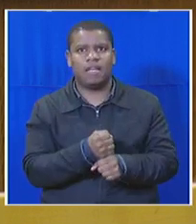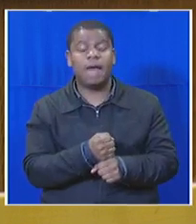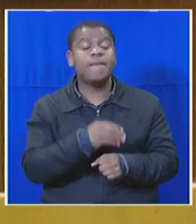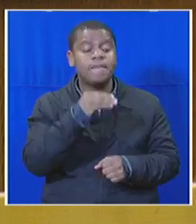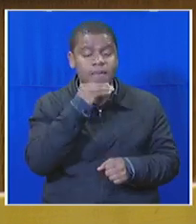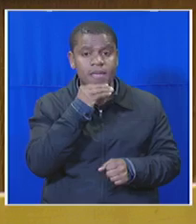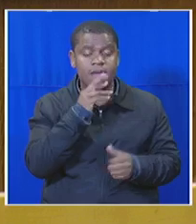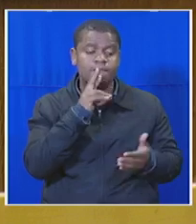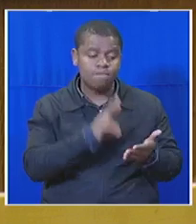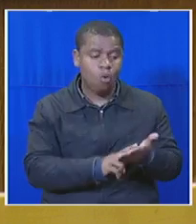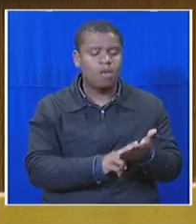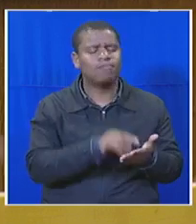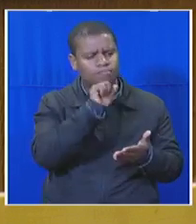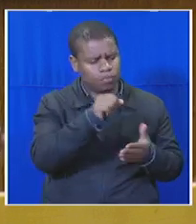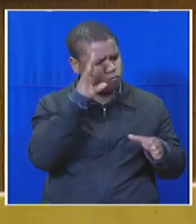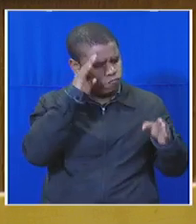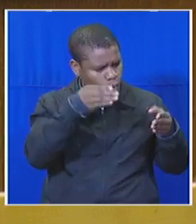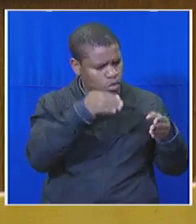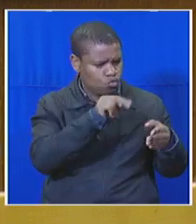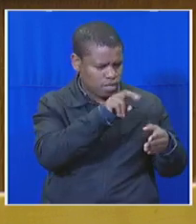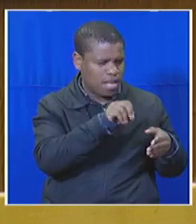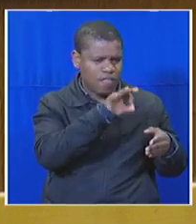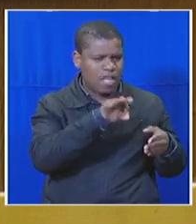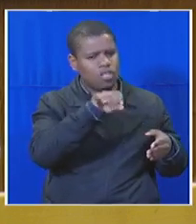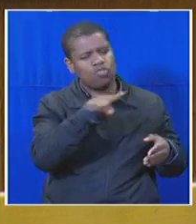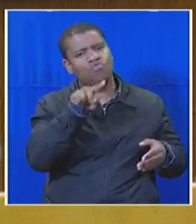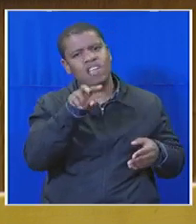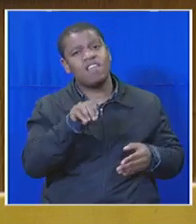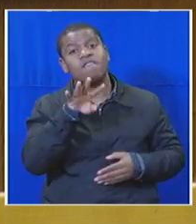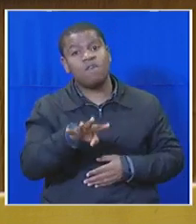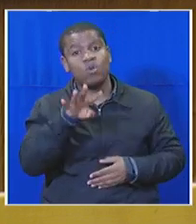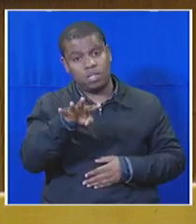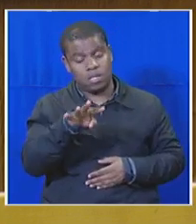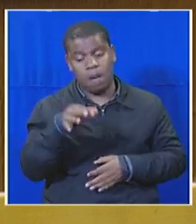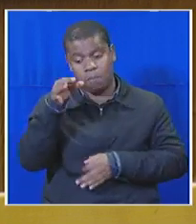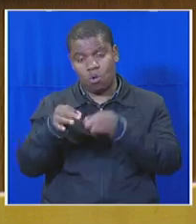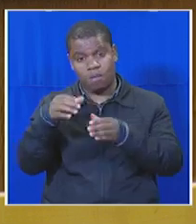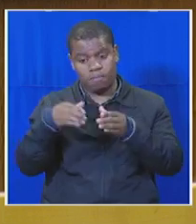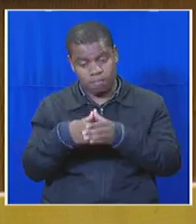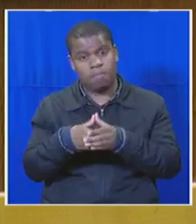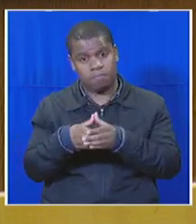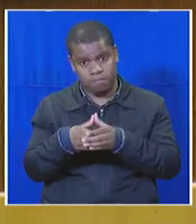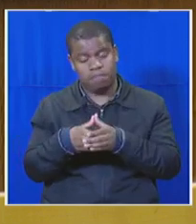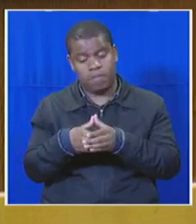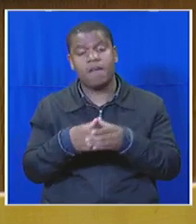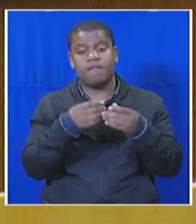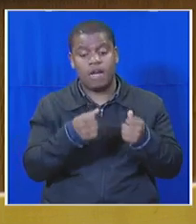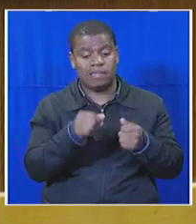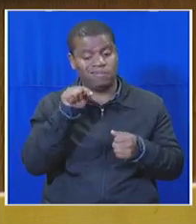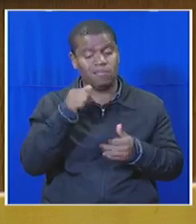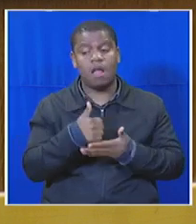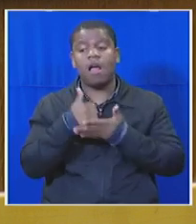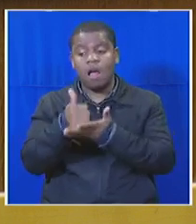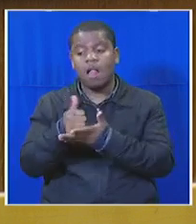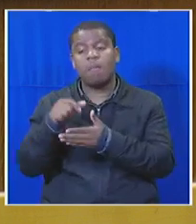the third-party funds. The third-party funds, one of its work, is assisting the beneficiaries, which